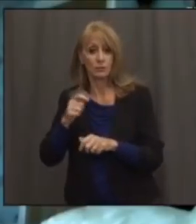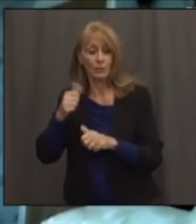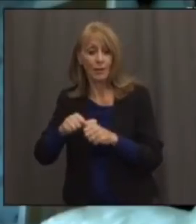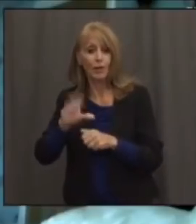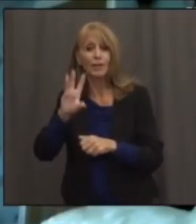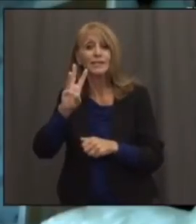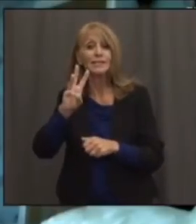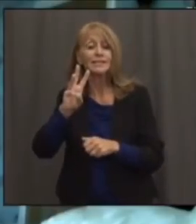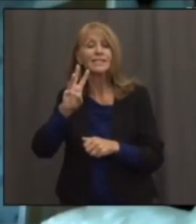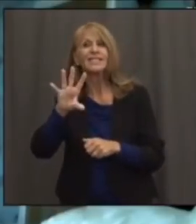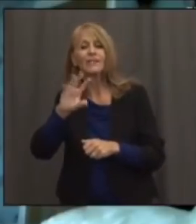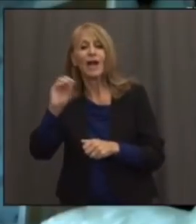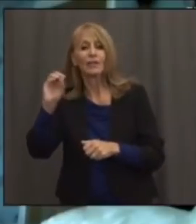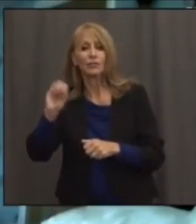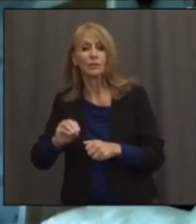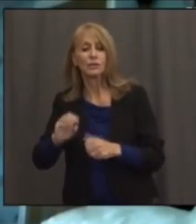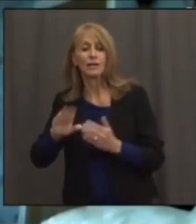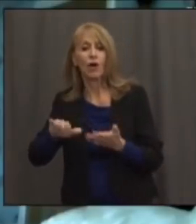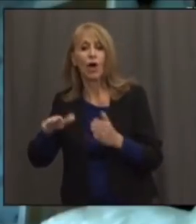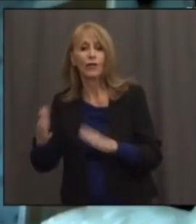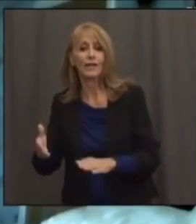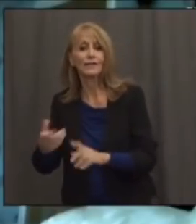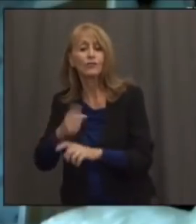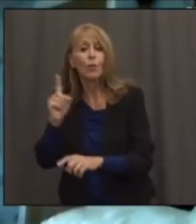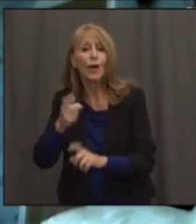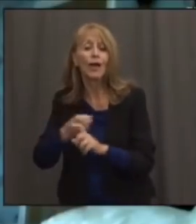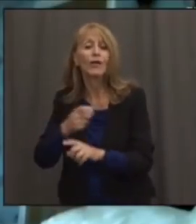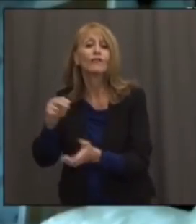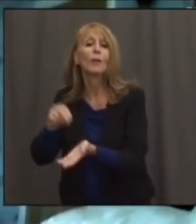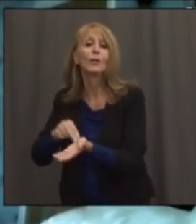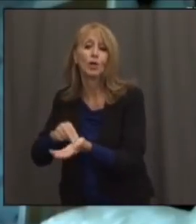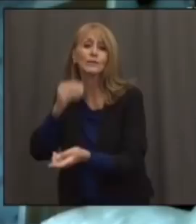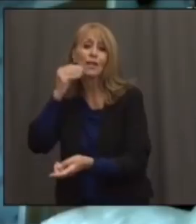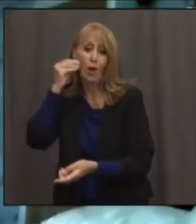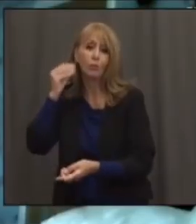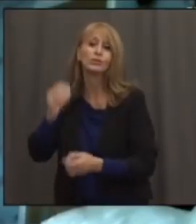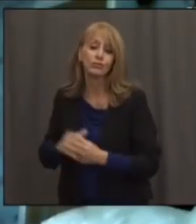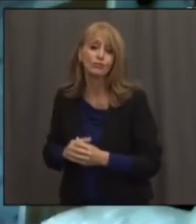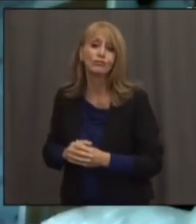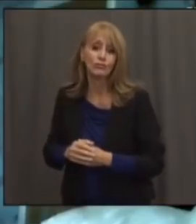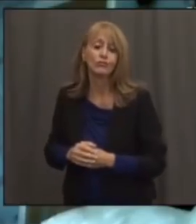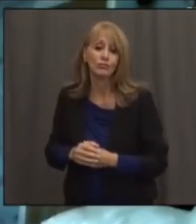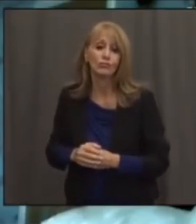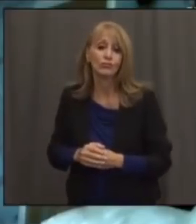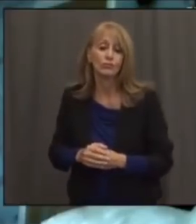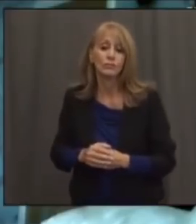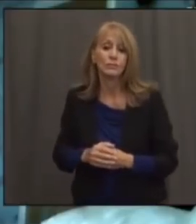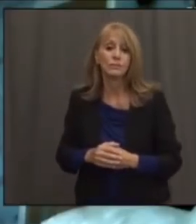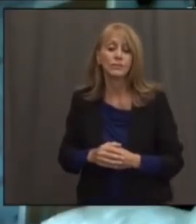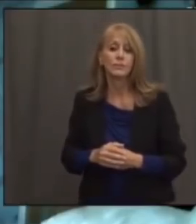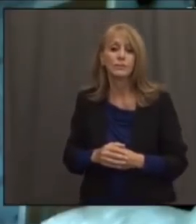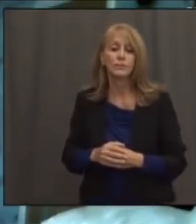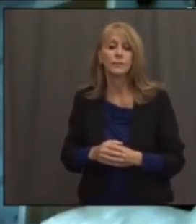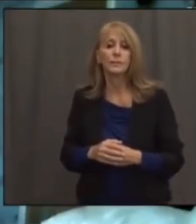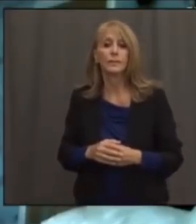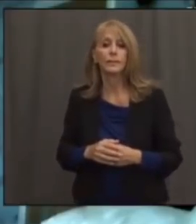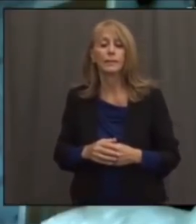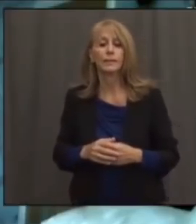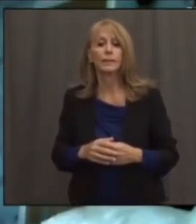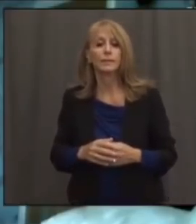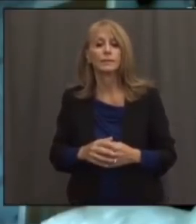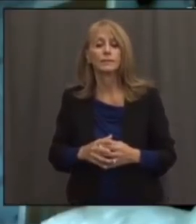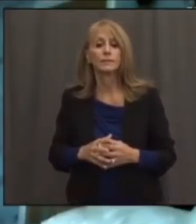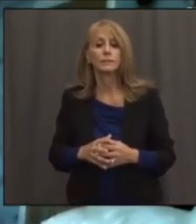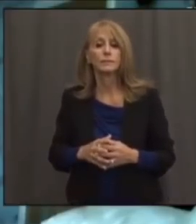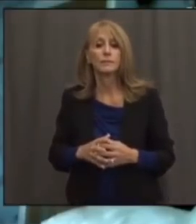60%, 65% of all the deaths were from nursing homes. But going back to what Scott and the governor had said, is that there